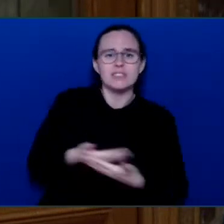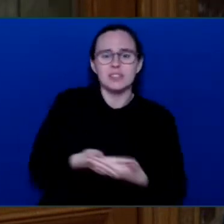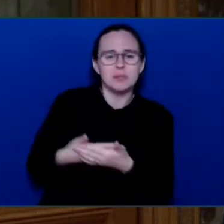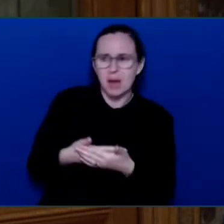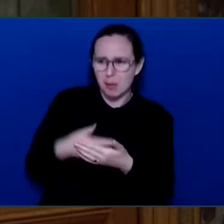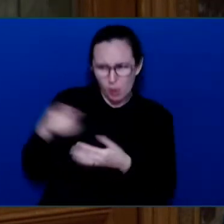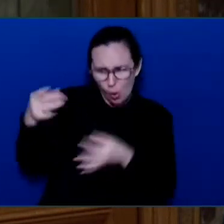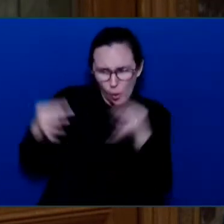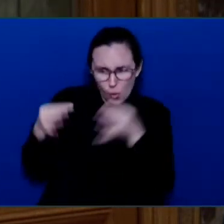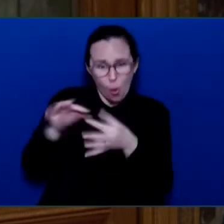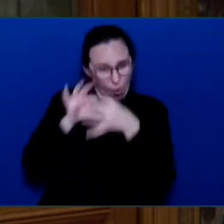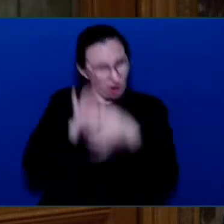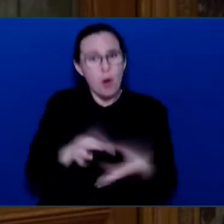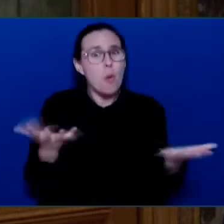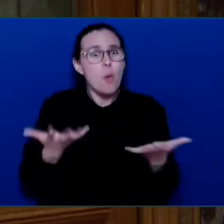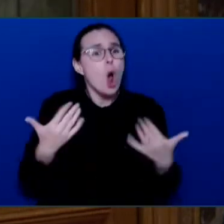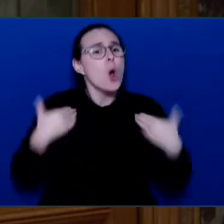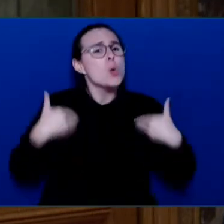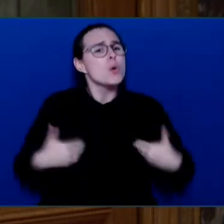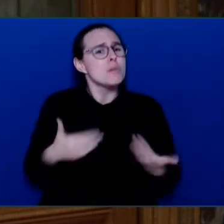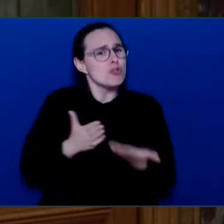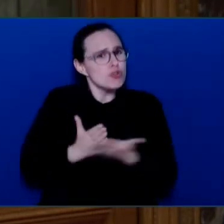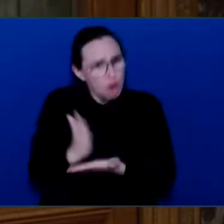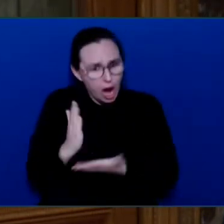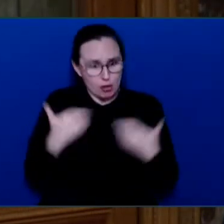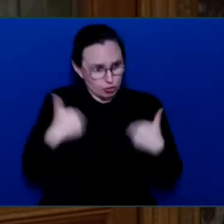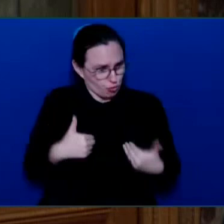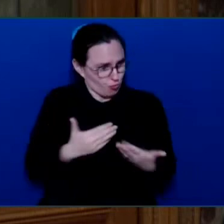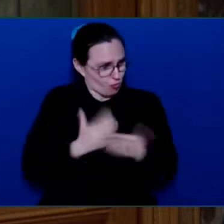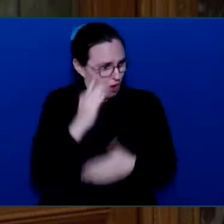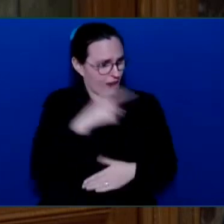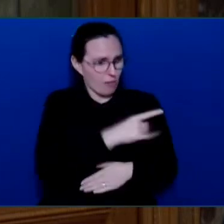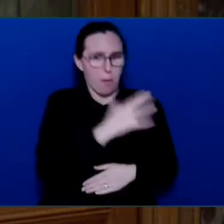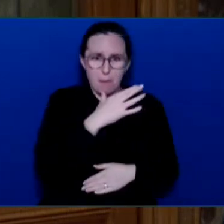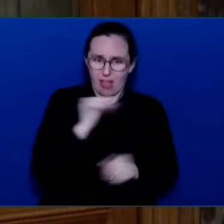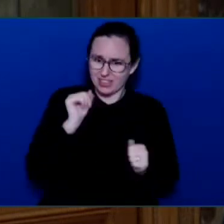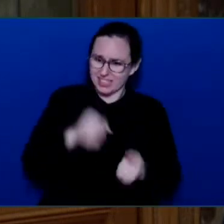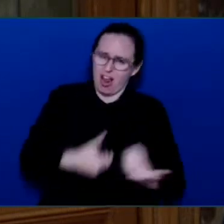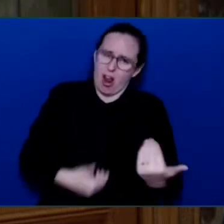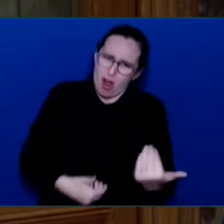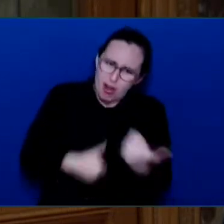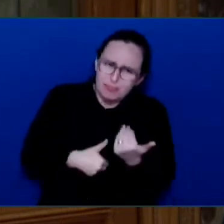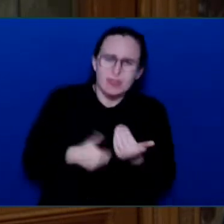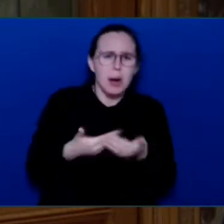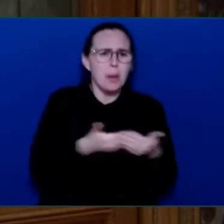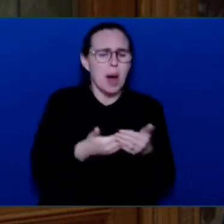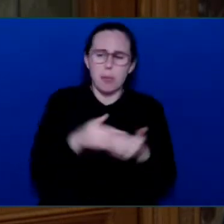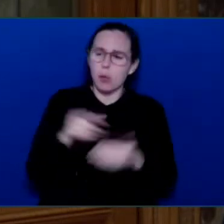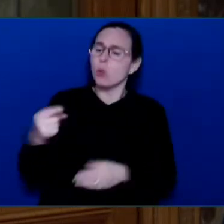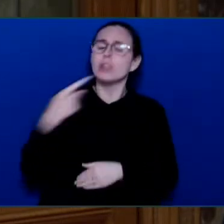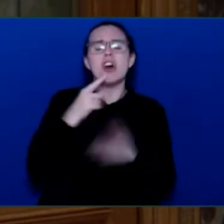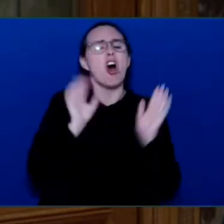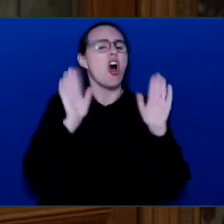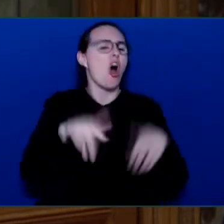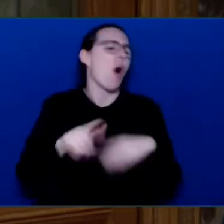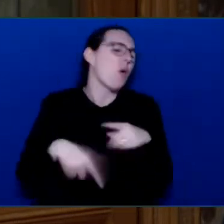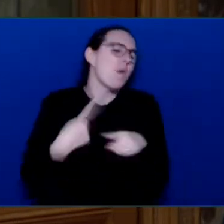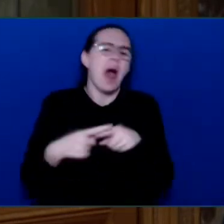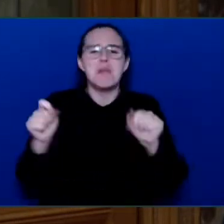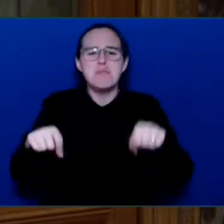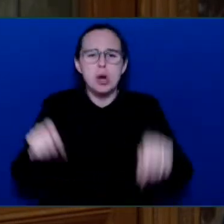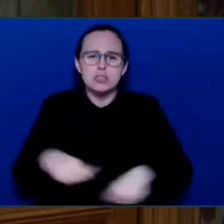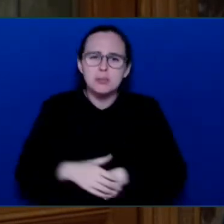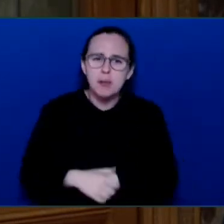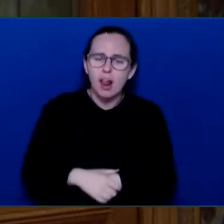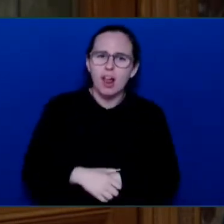the mother and their baby. This BC NDP minister, this premier, the backbench, like the